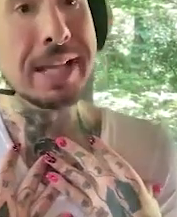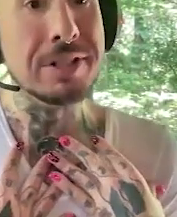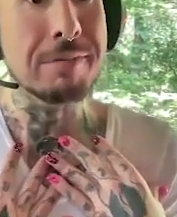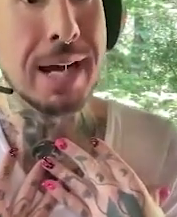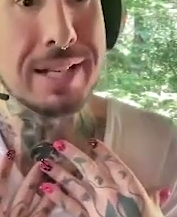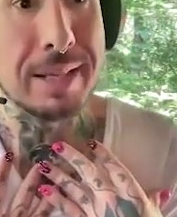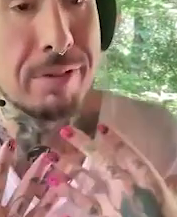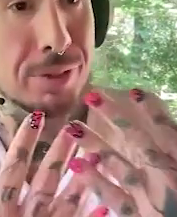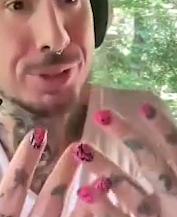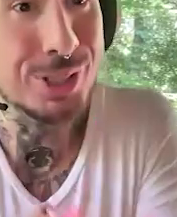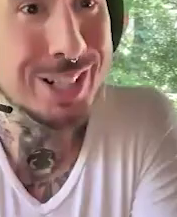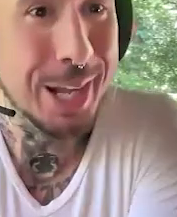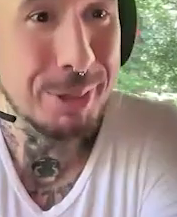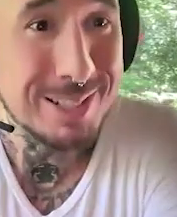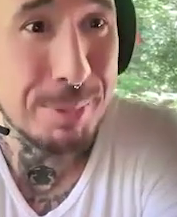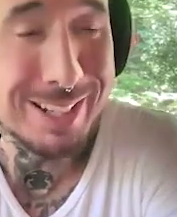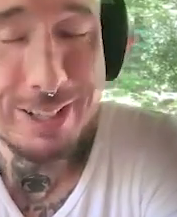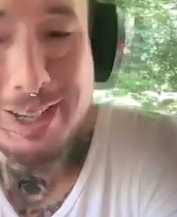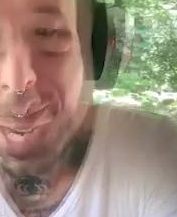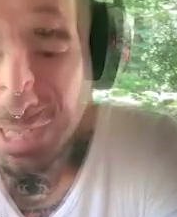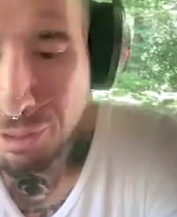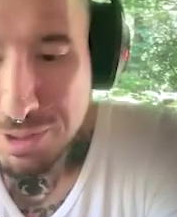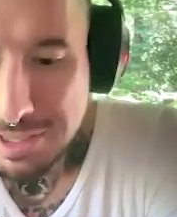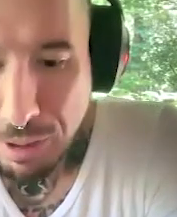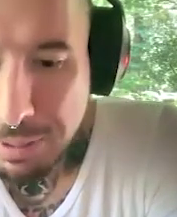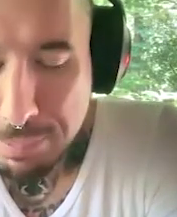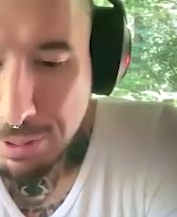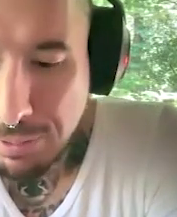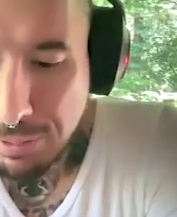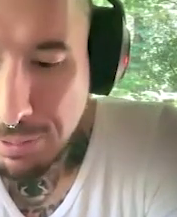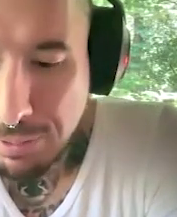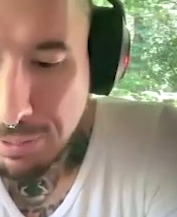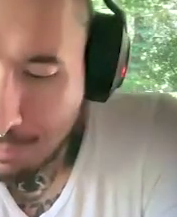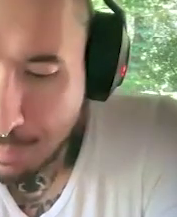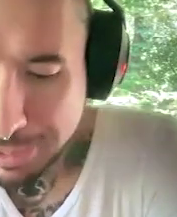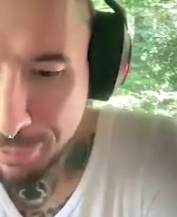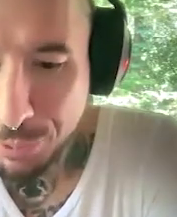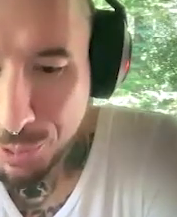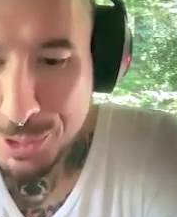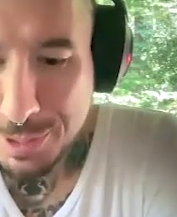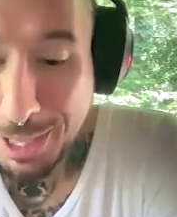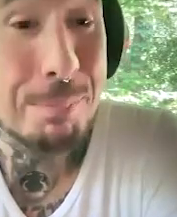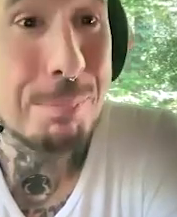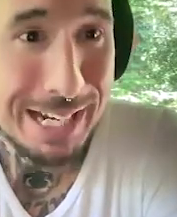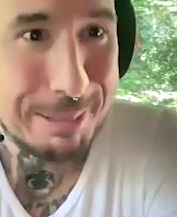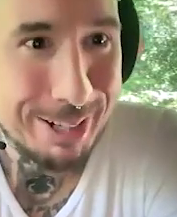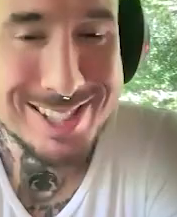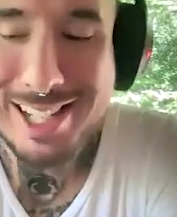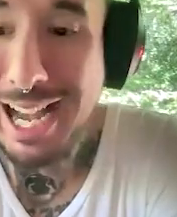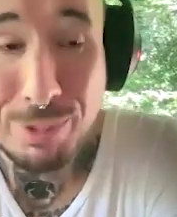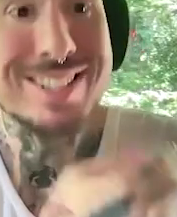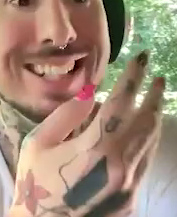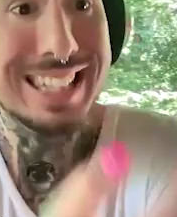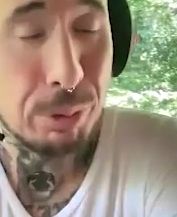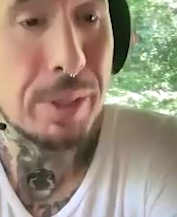any combination of my name feels good and honoring to me. And I usually tell people that, you know, for better or for worse, mainly